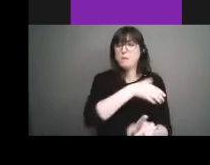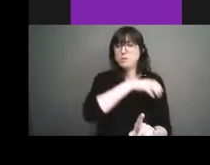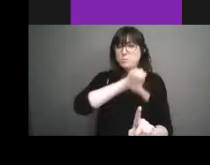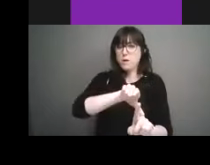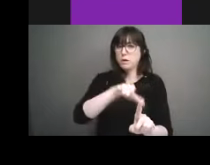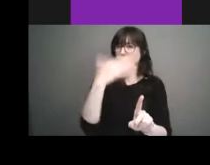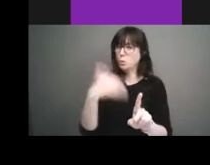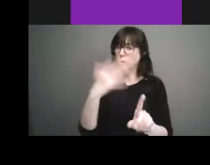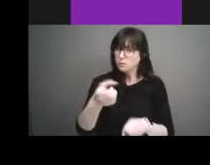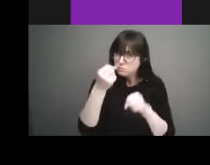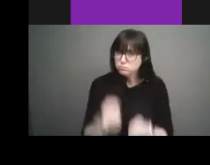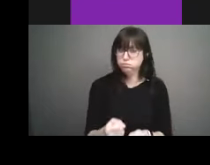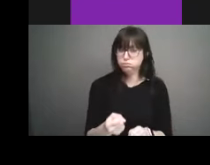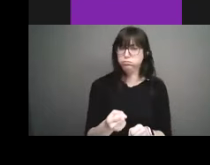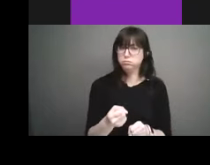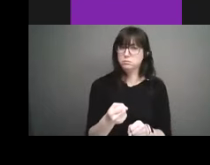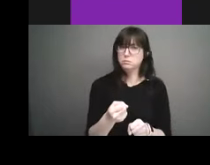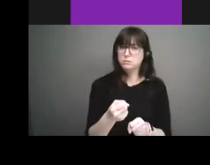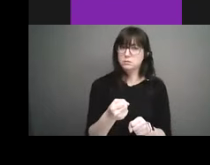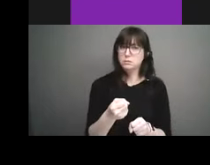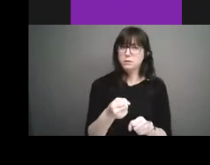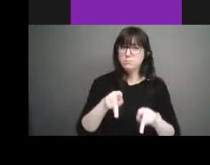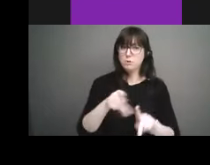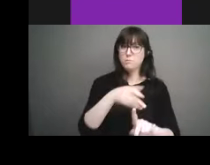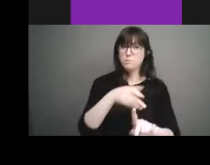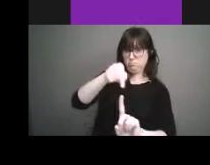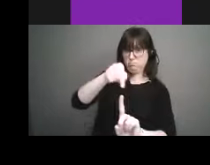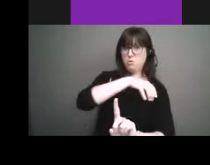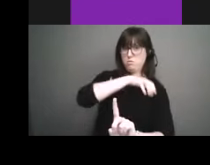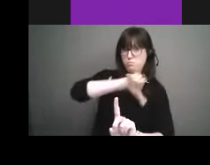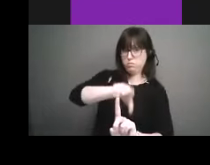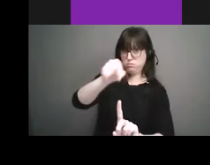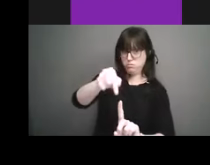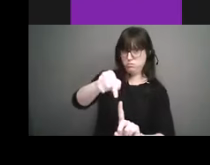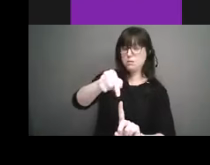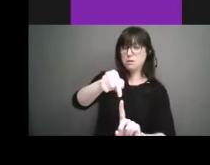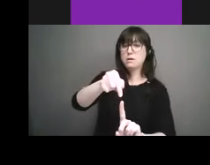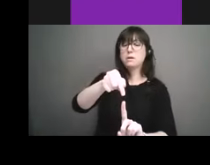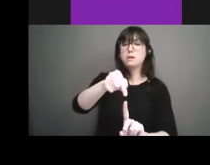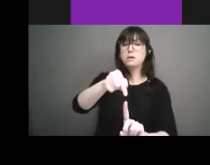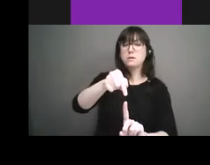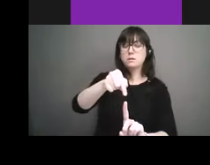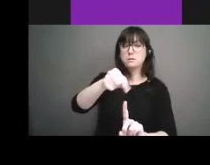powerful tool that permits the grantee, the person who is asked to assist,